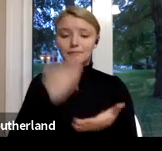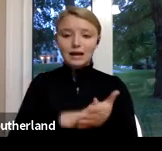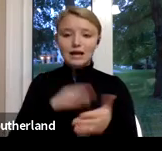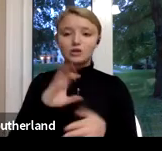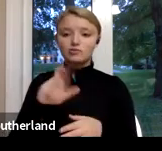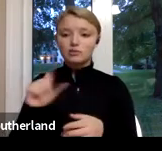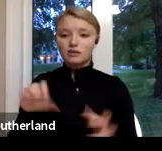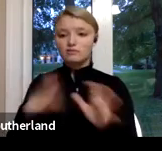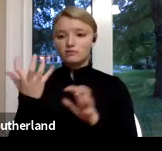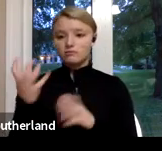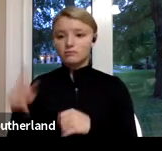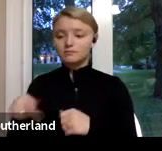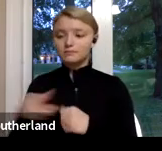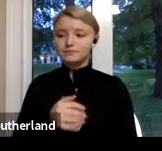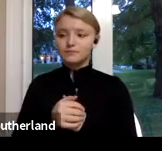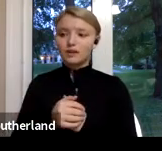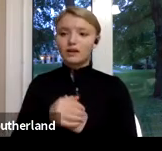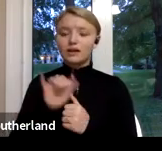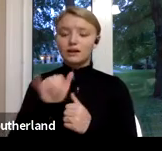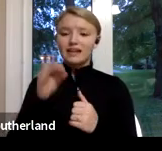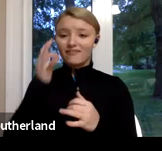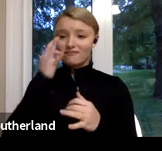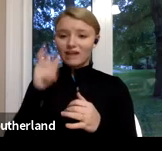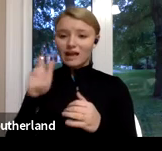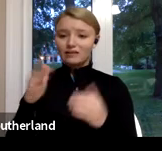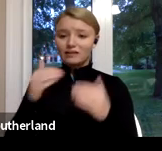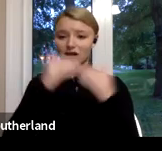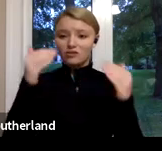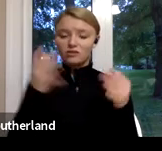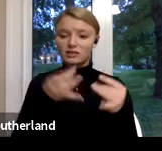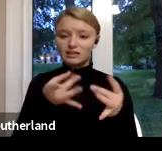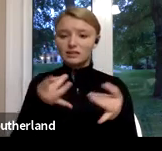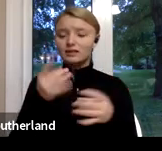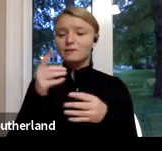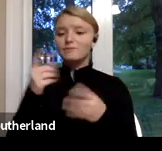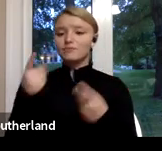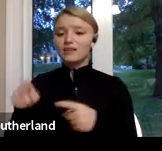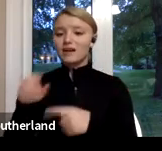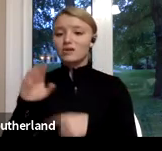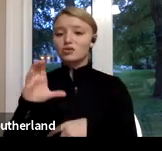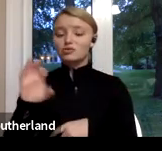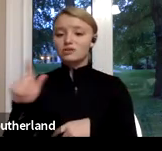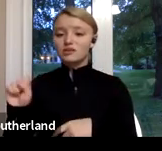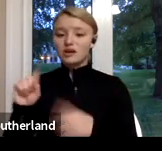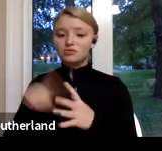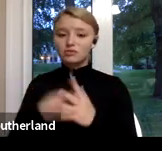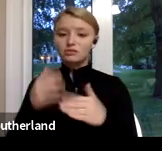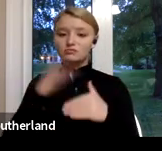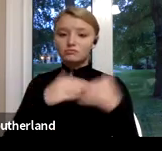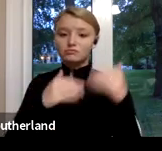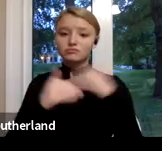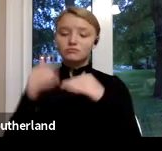on the outside of the cell gets sticky, and then your cells actually start to stack on top of one another like